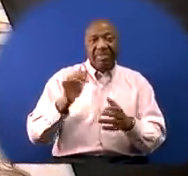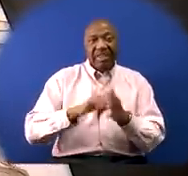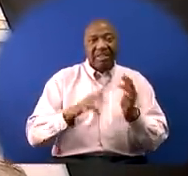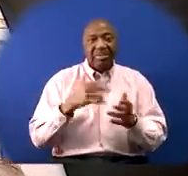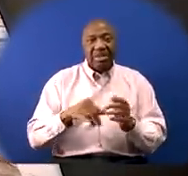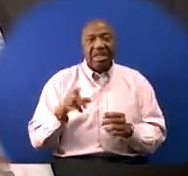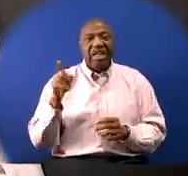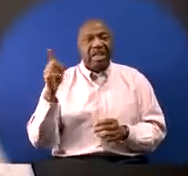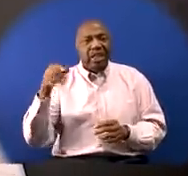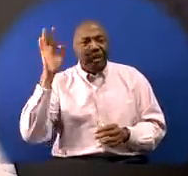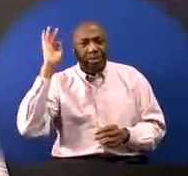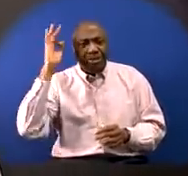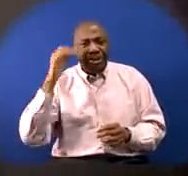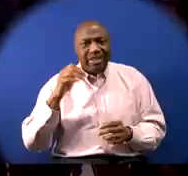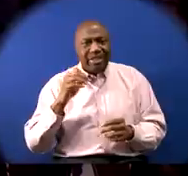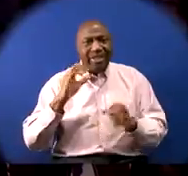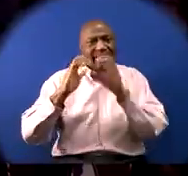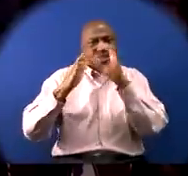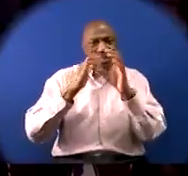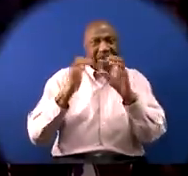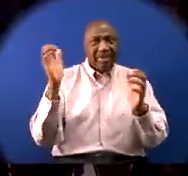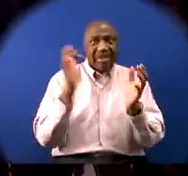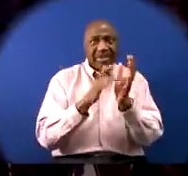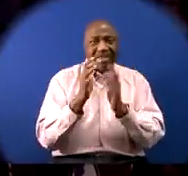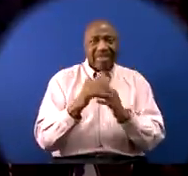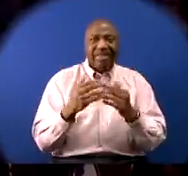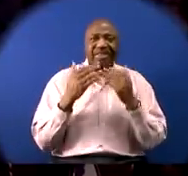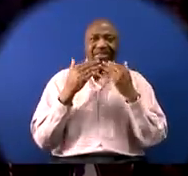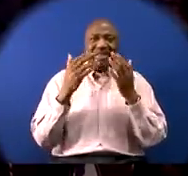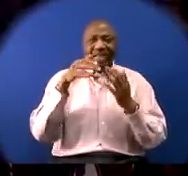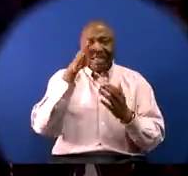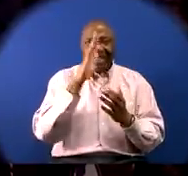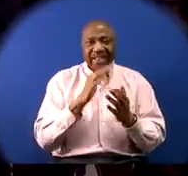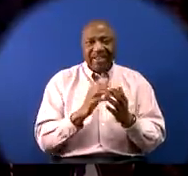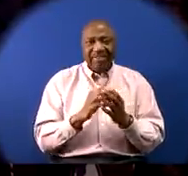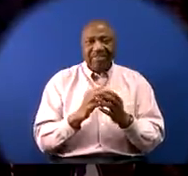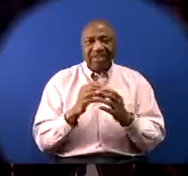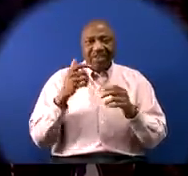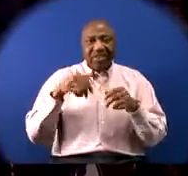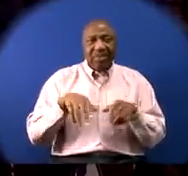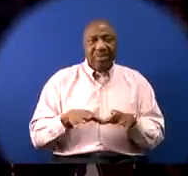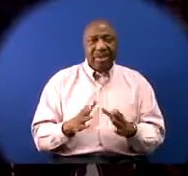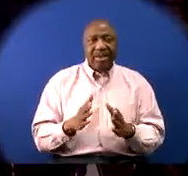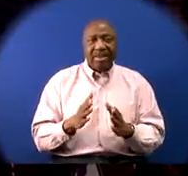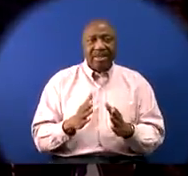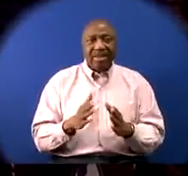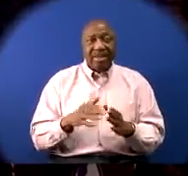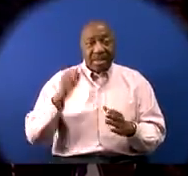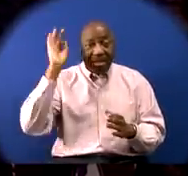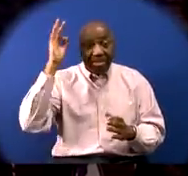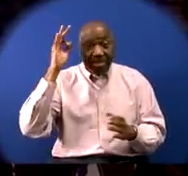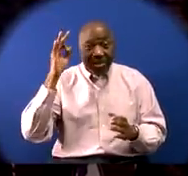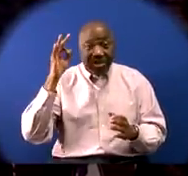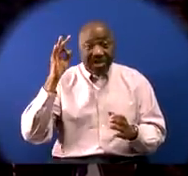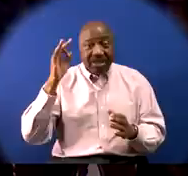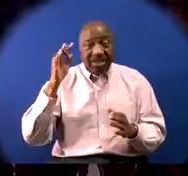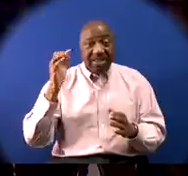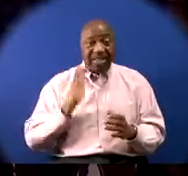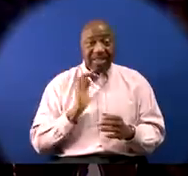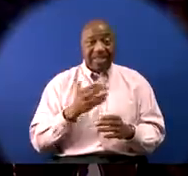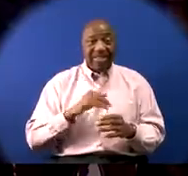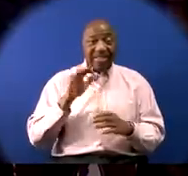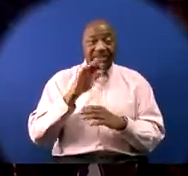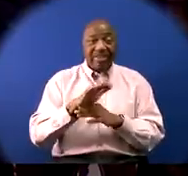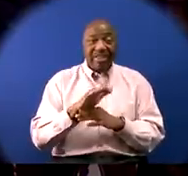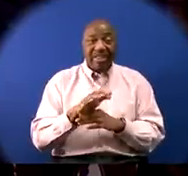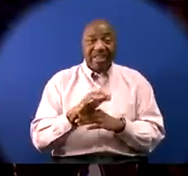time talking about Jesus. And I thank God for the way that he preached to us this afternoon. He told